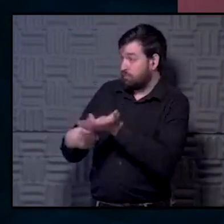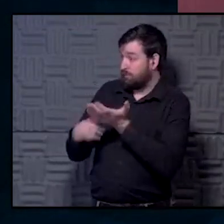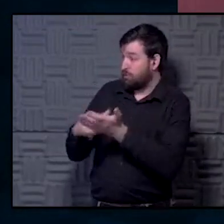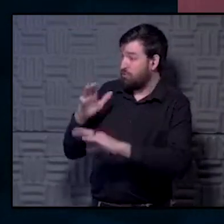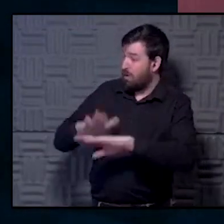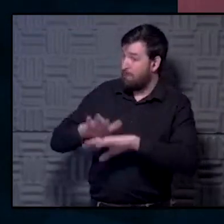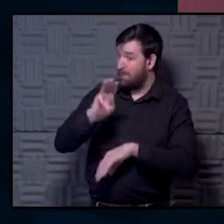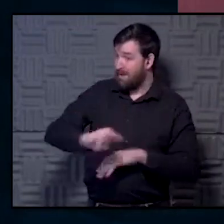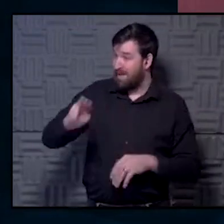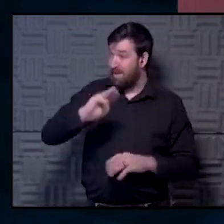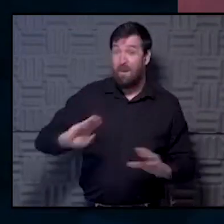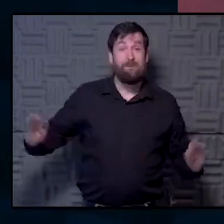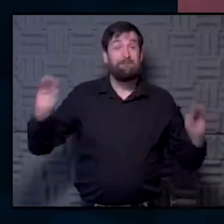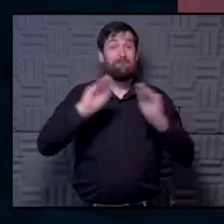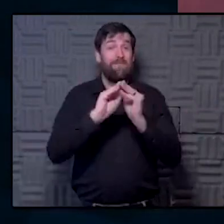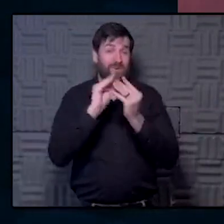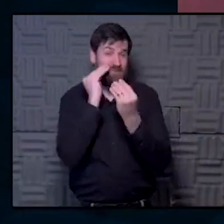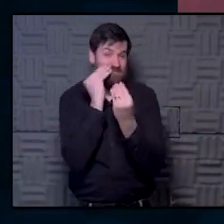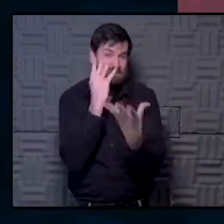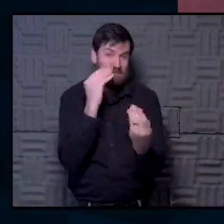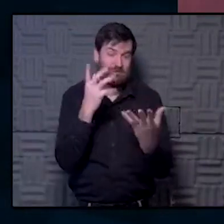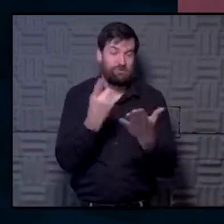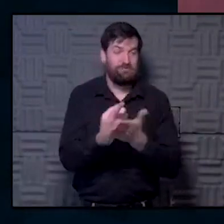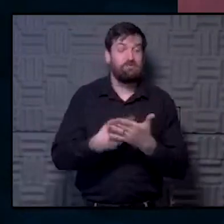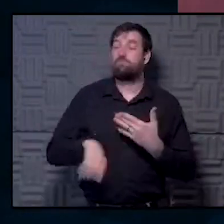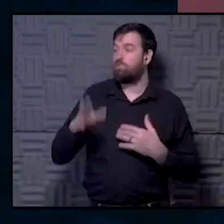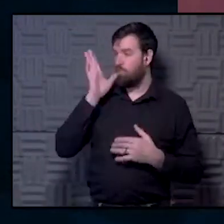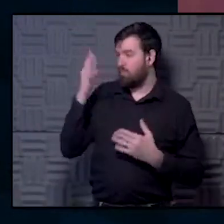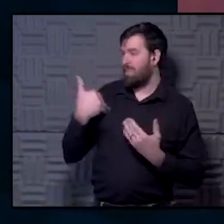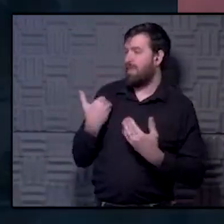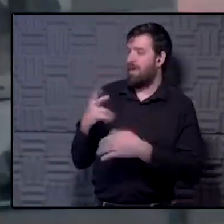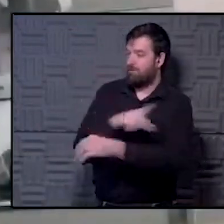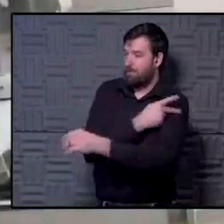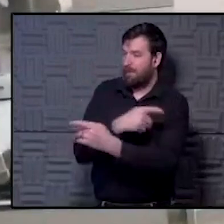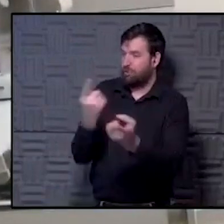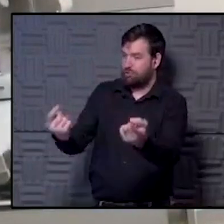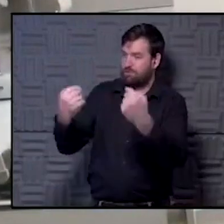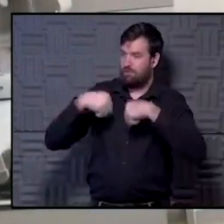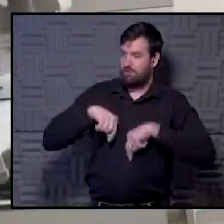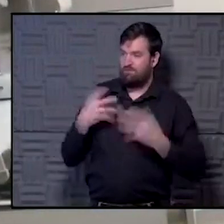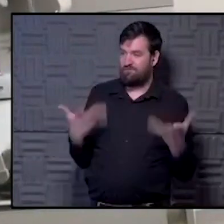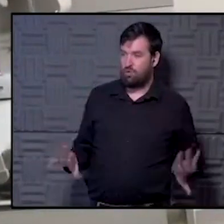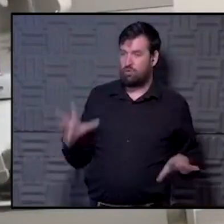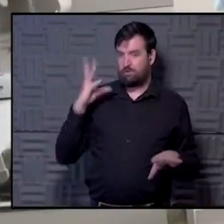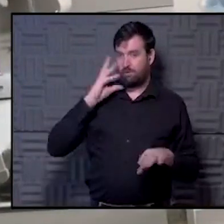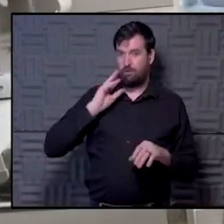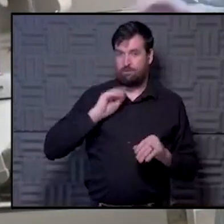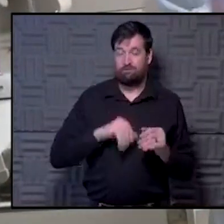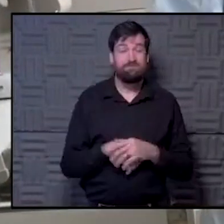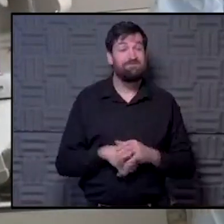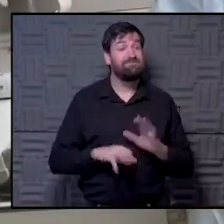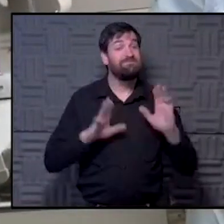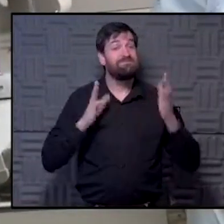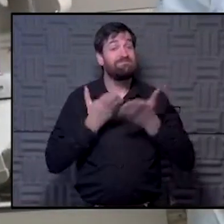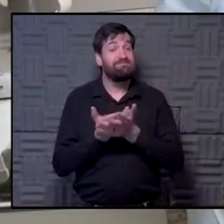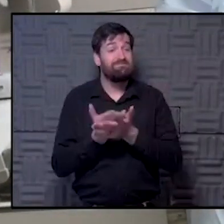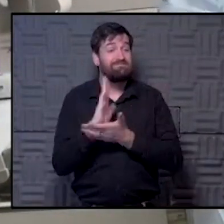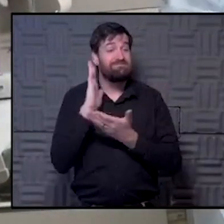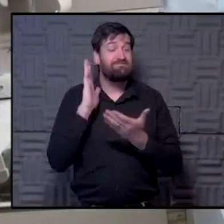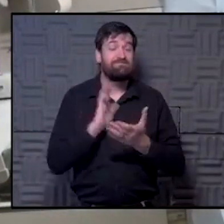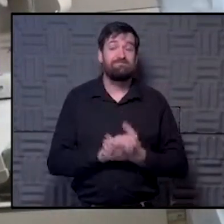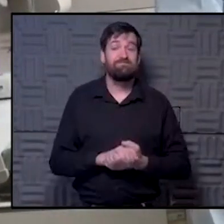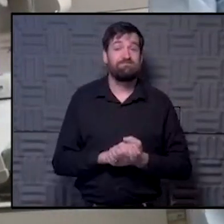There you go. And much more conversation on Monday. We're going to have a patient who's gone through it. So. All right. Well,